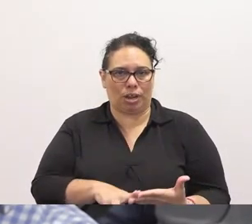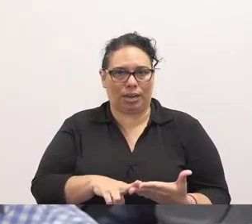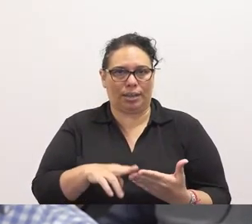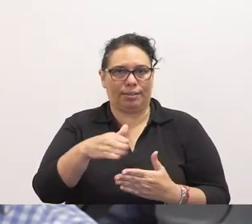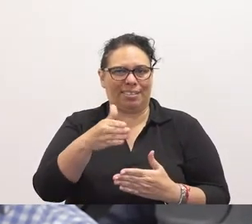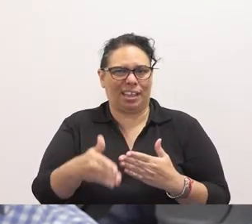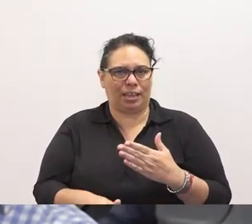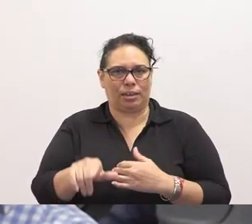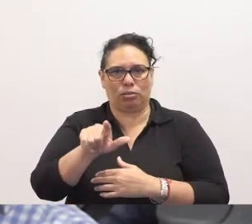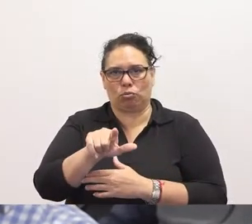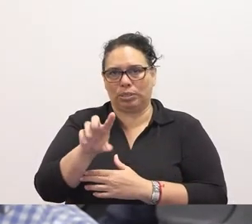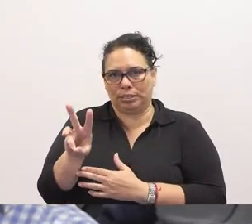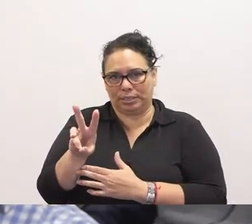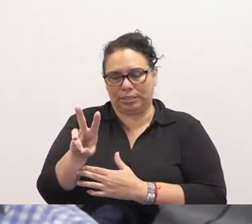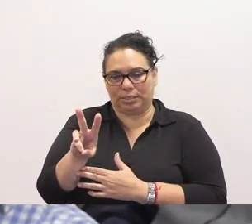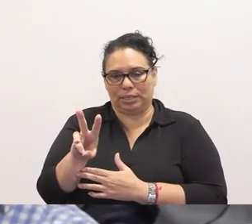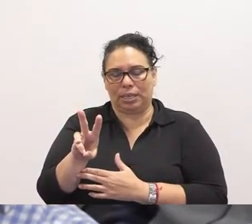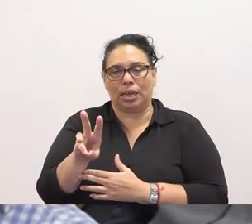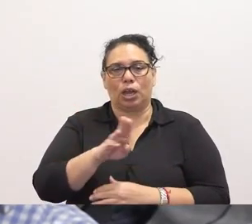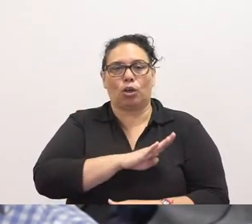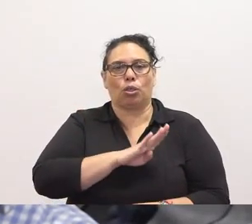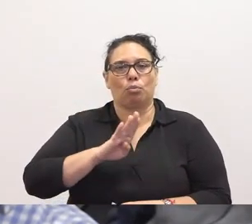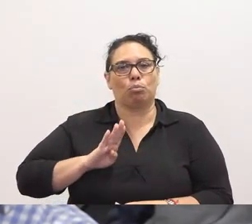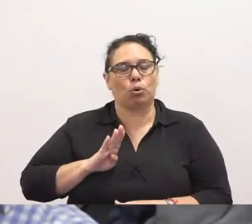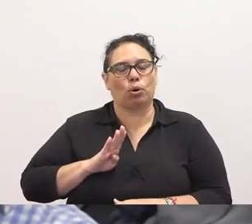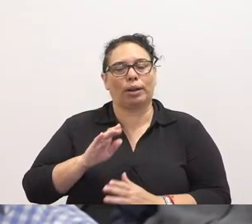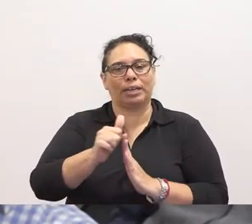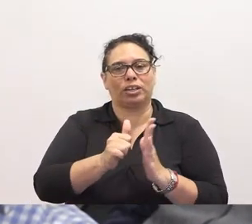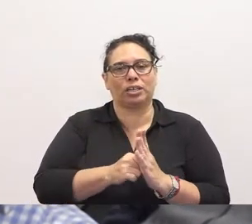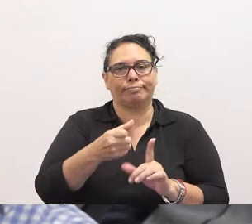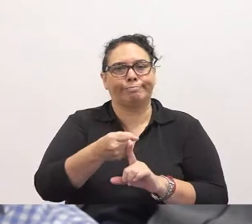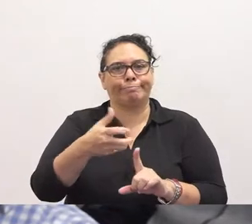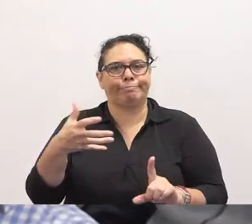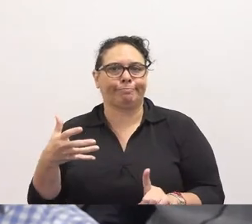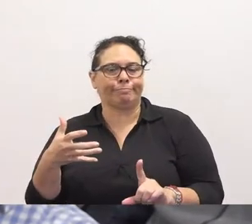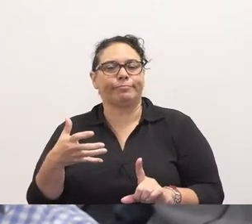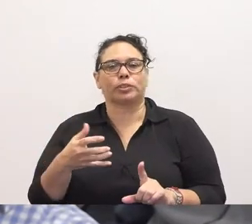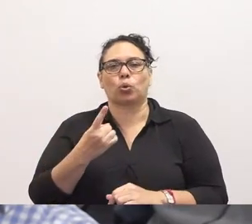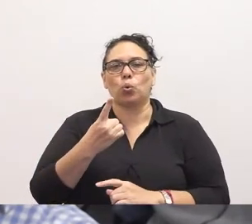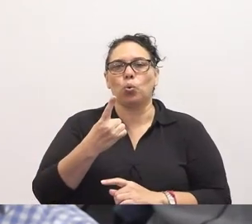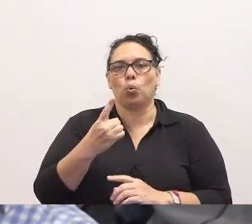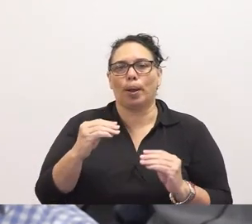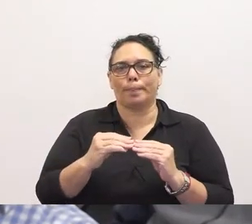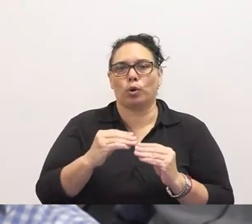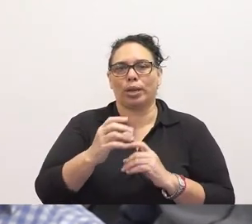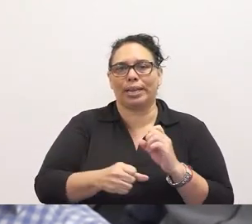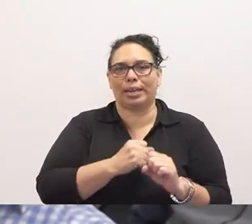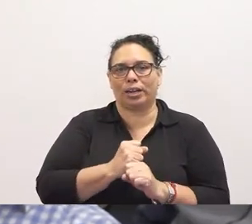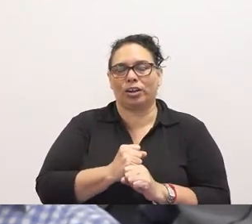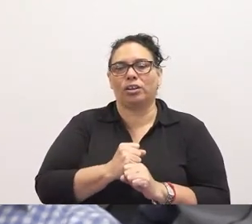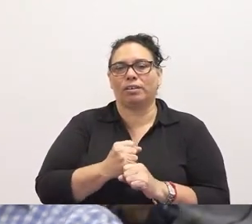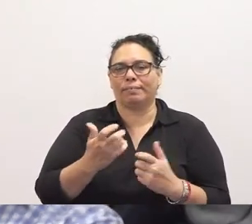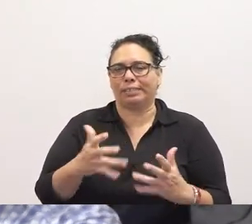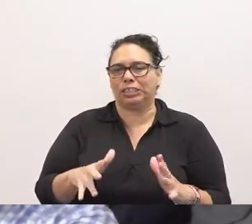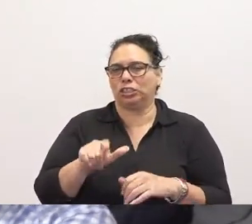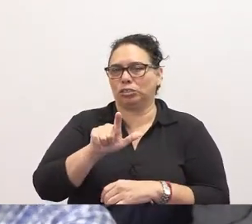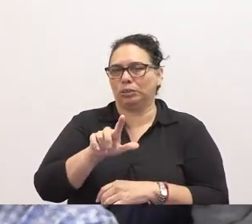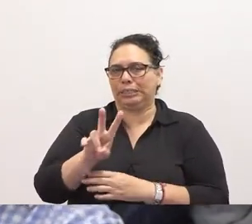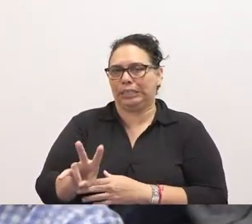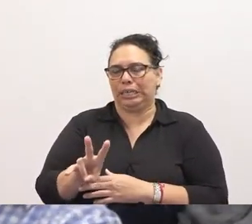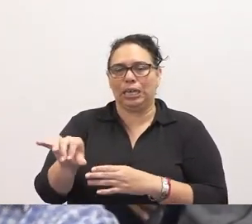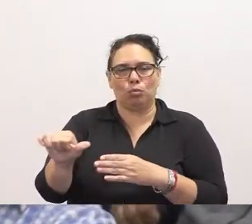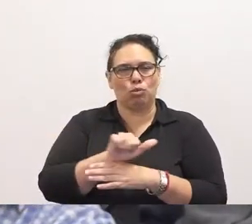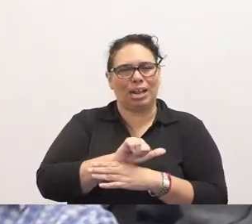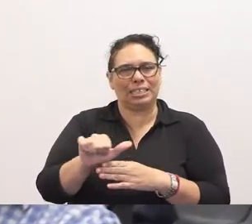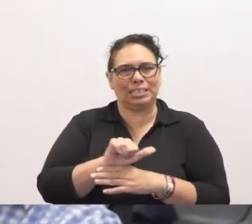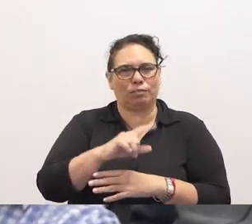end in 26. The board agenda item is to extend the agreement 1 more year to 27. This practice sounds to me